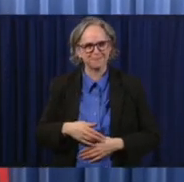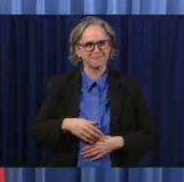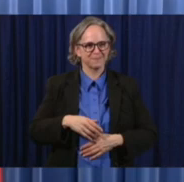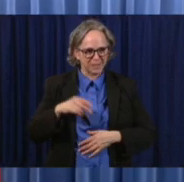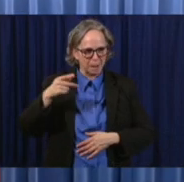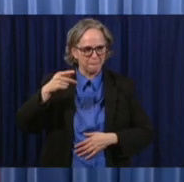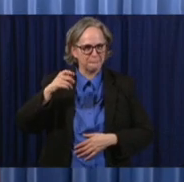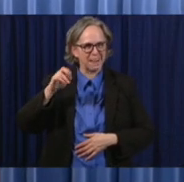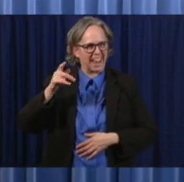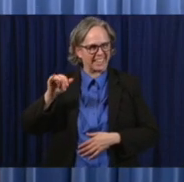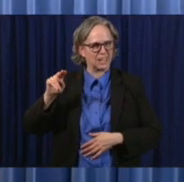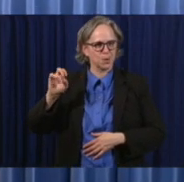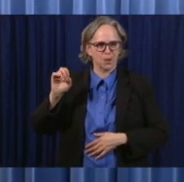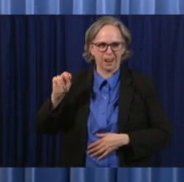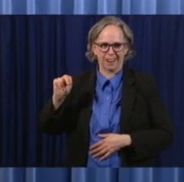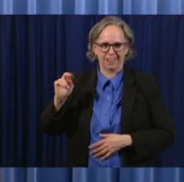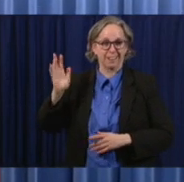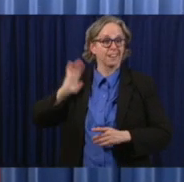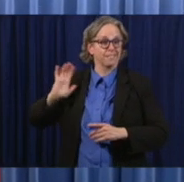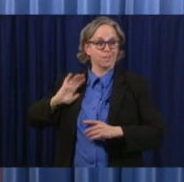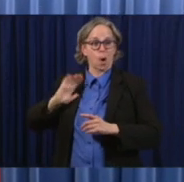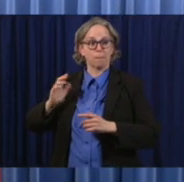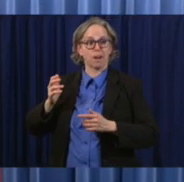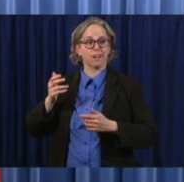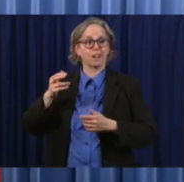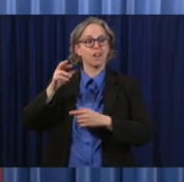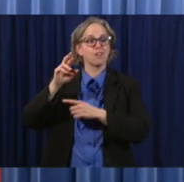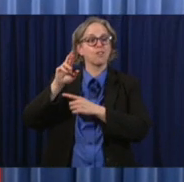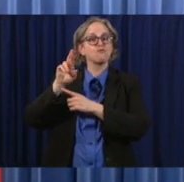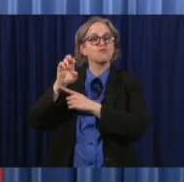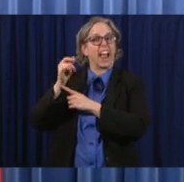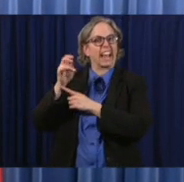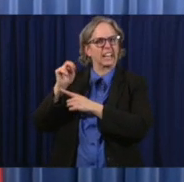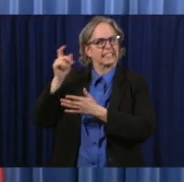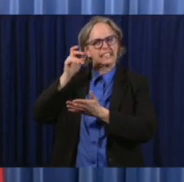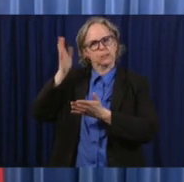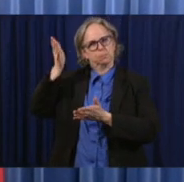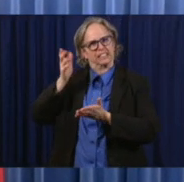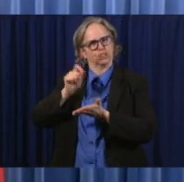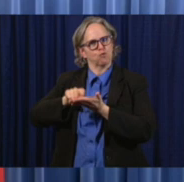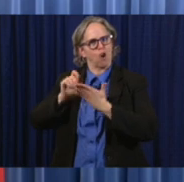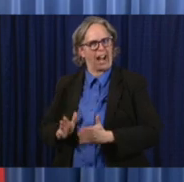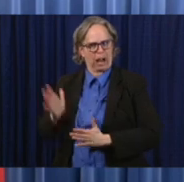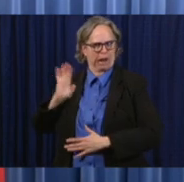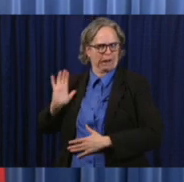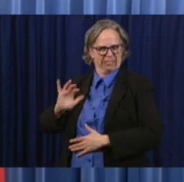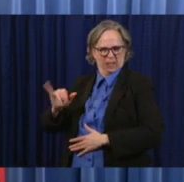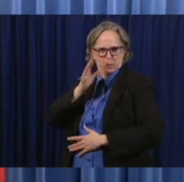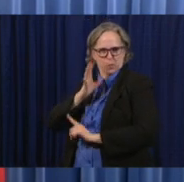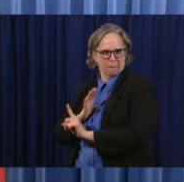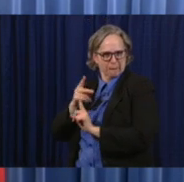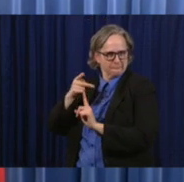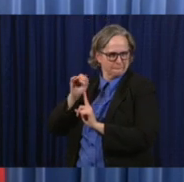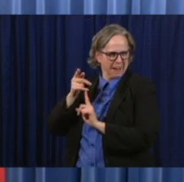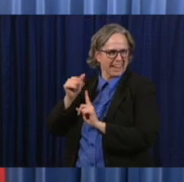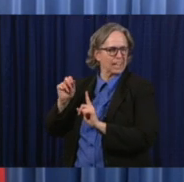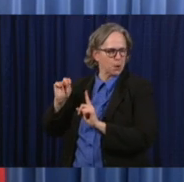former Reagan speechwriter. And I know a lot of people sent me a copy of